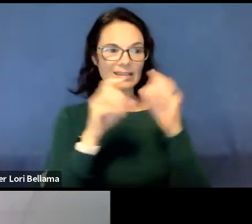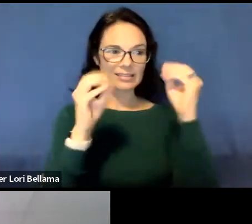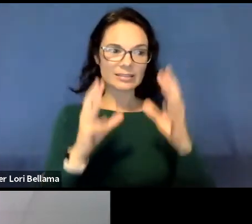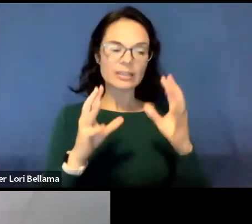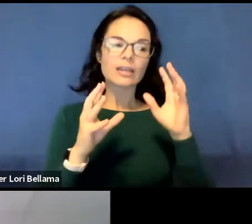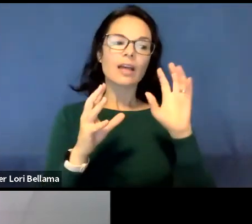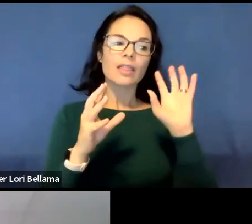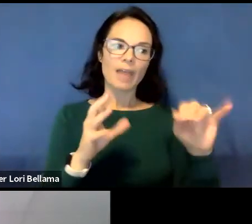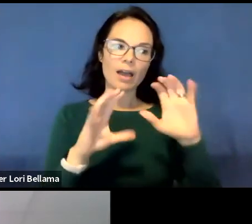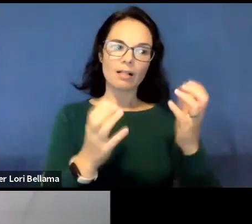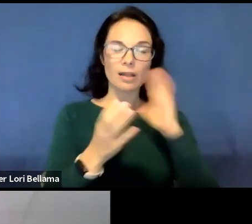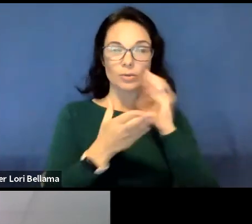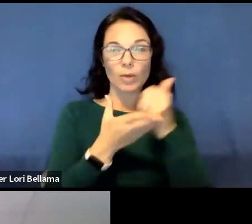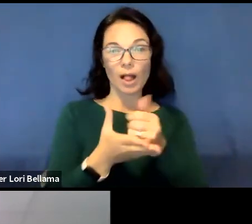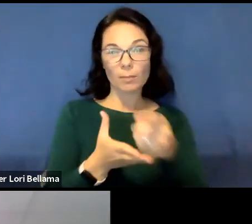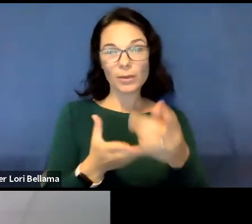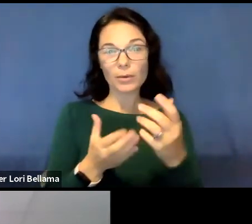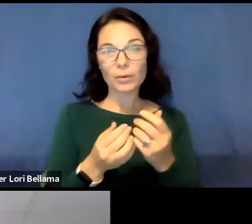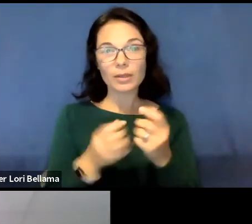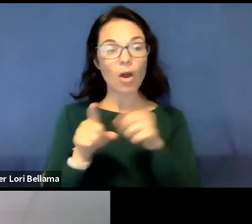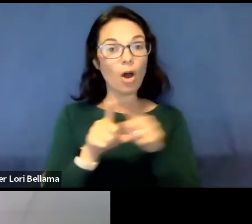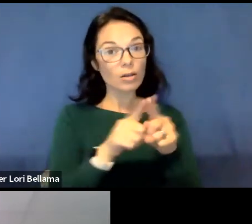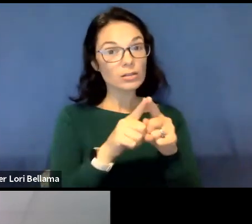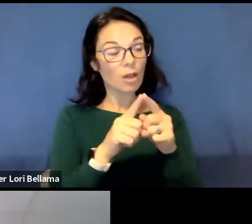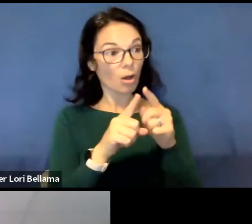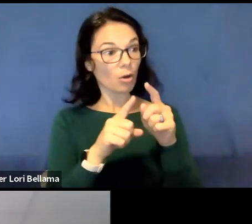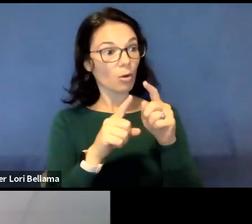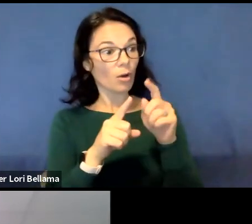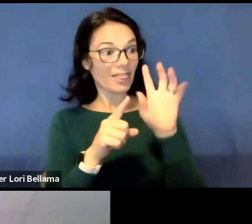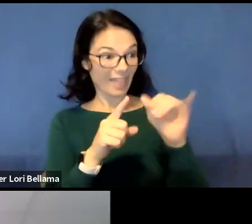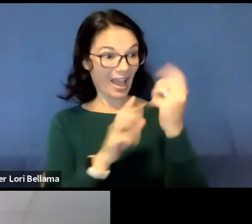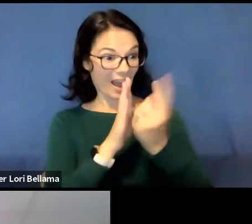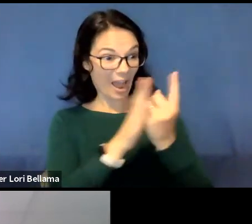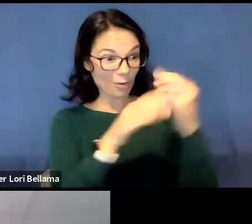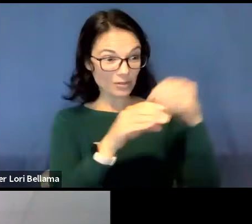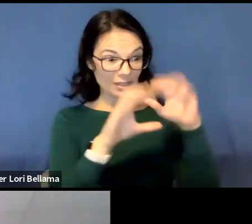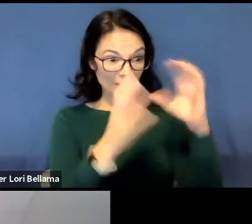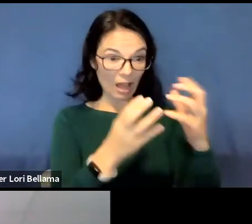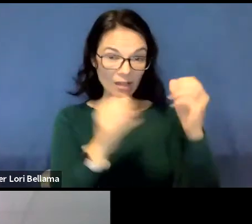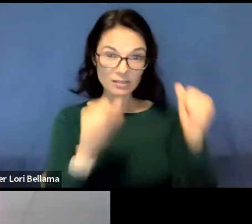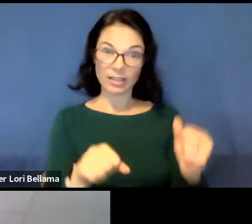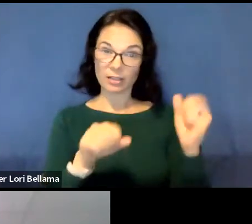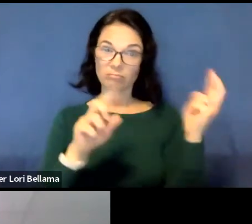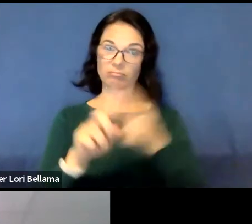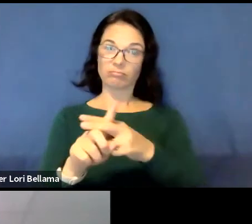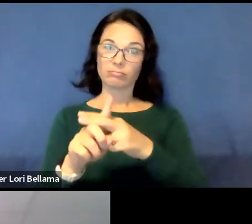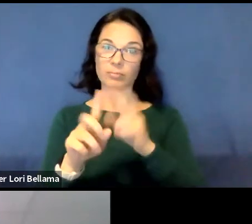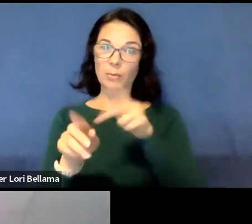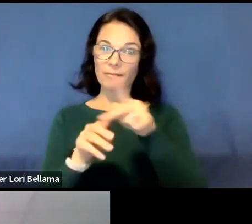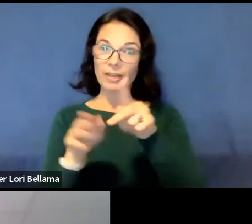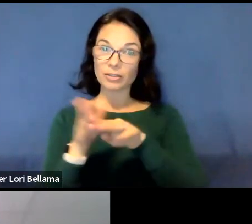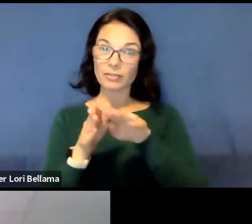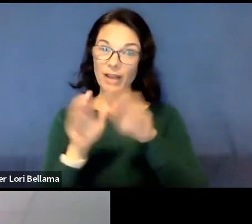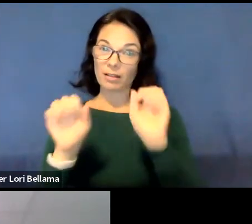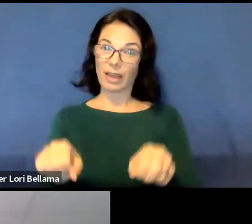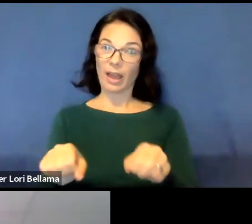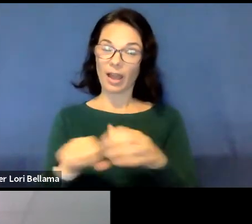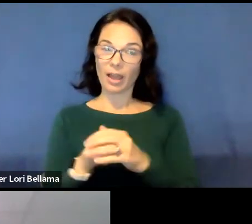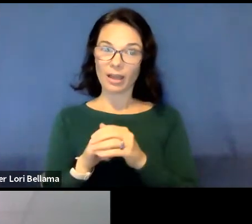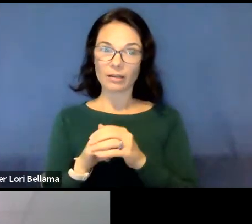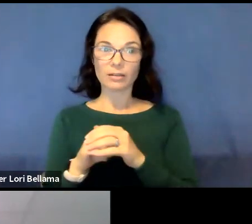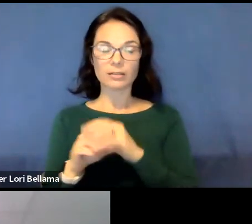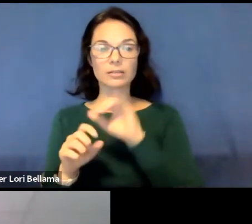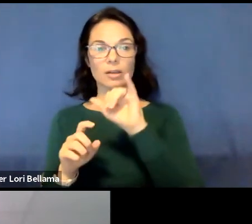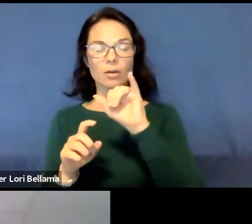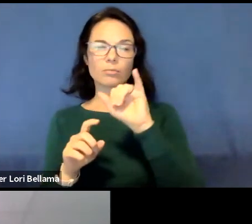take a class, you can actually use the hours spent in the class for professional development. As long as you can only count the hours from July